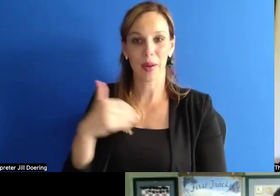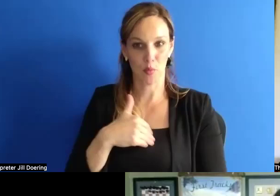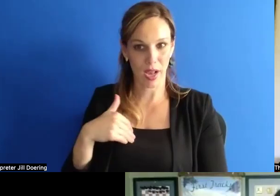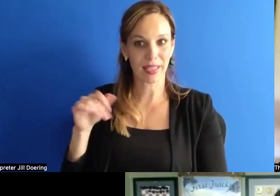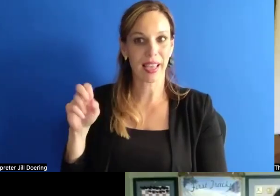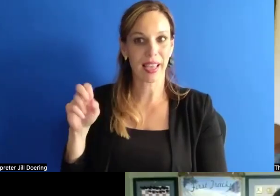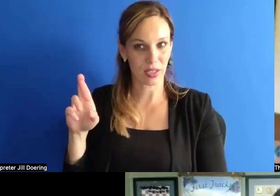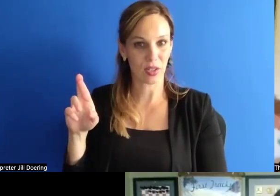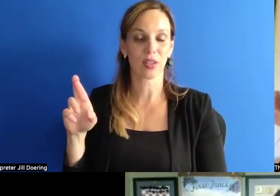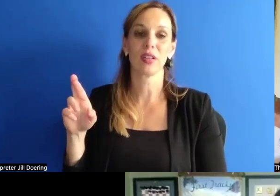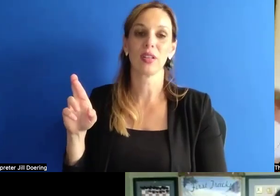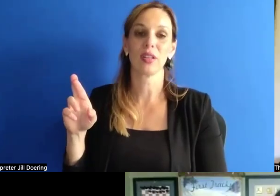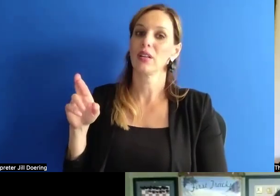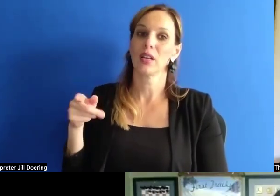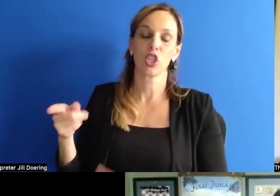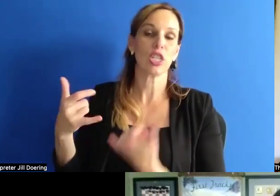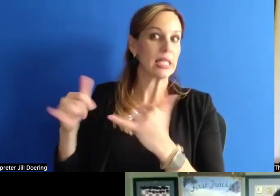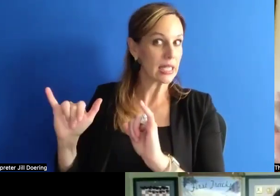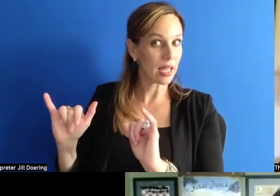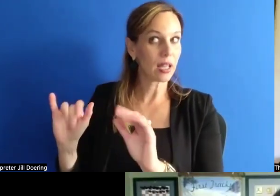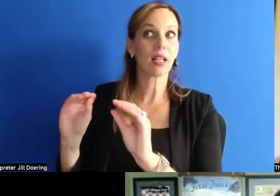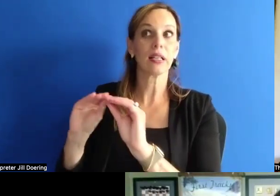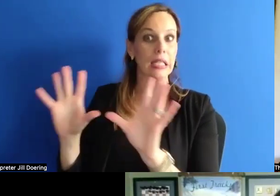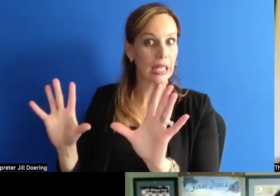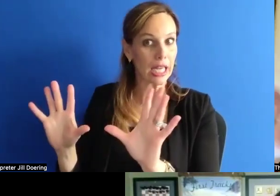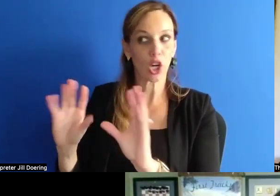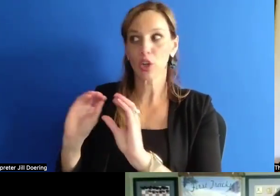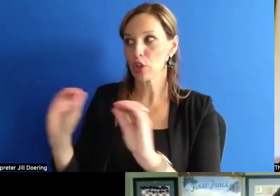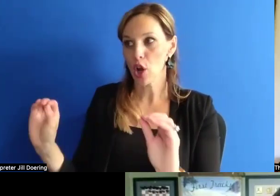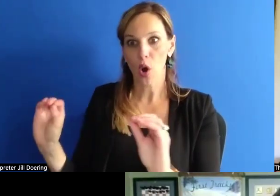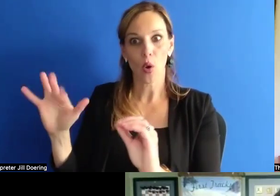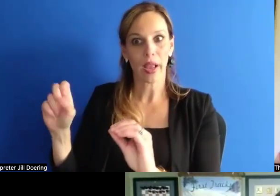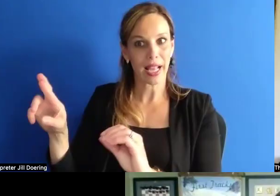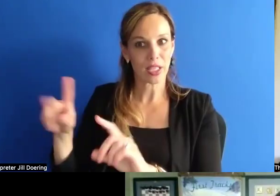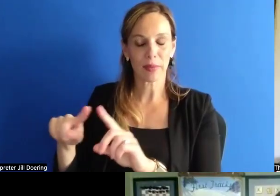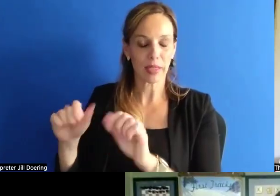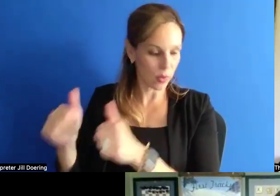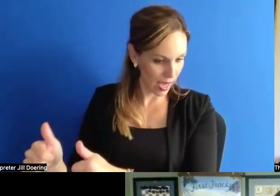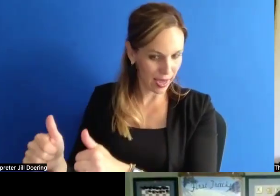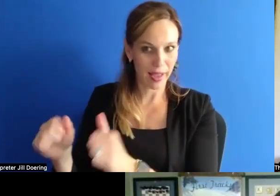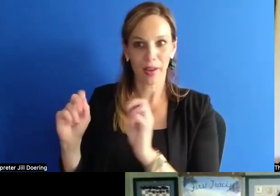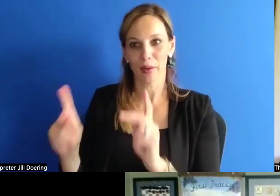she's still in the clear. So I was like, okay, great. We're going to keep this up.